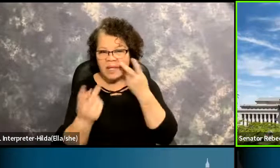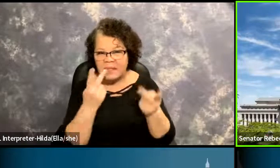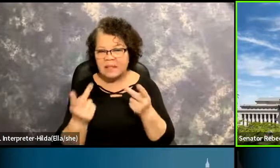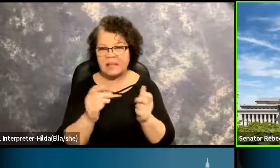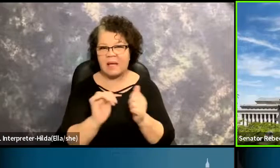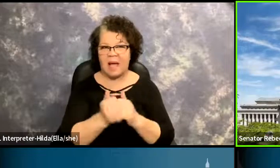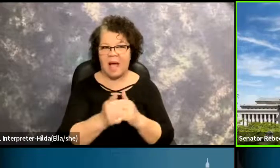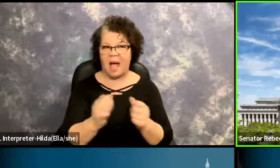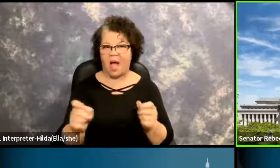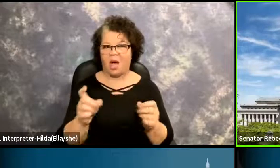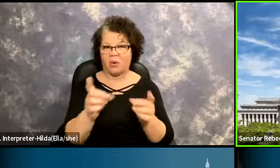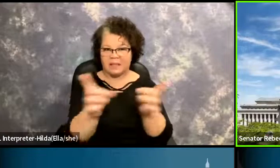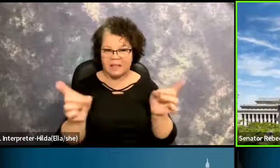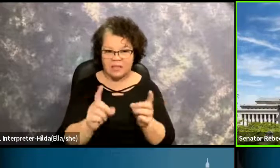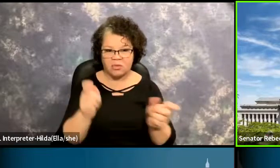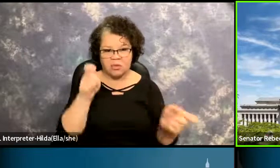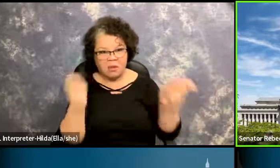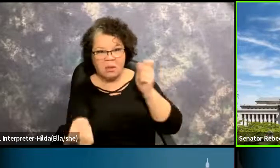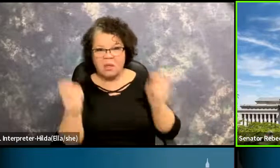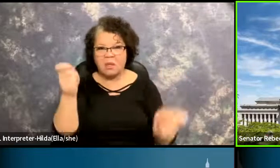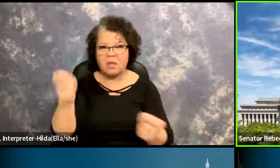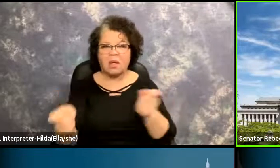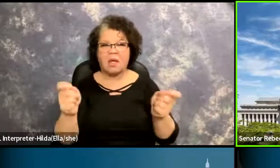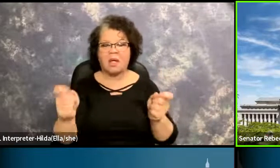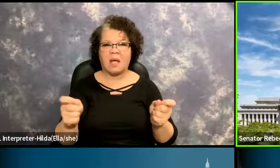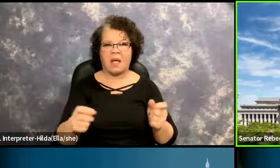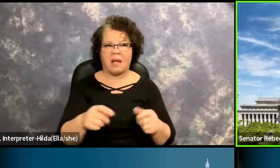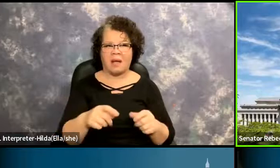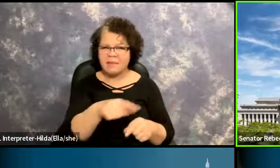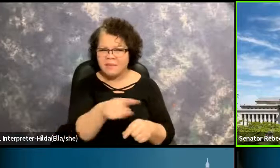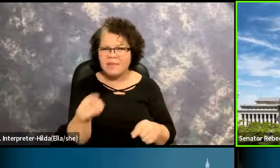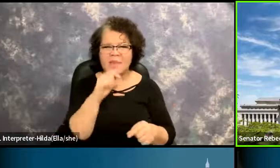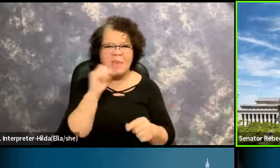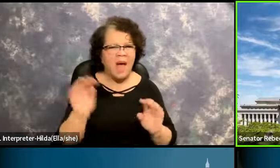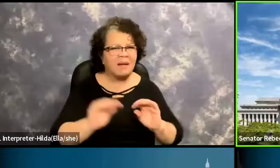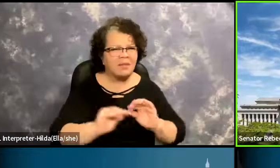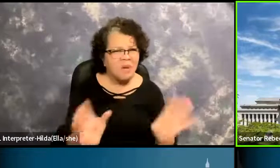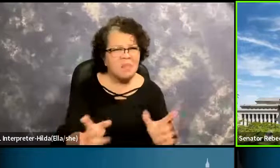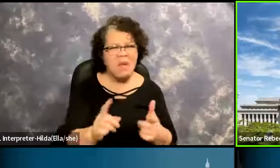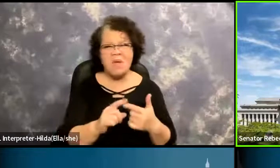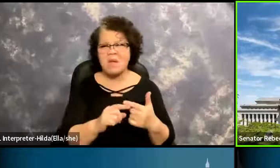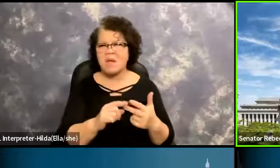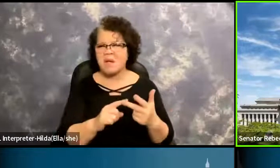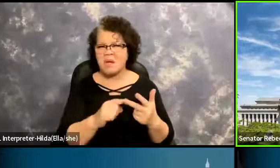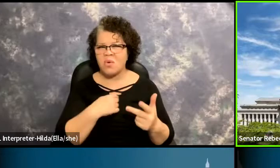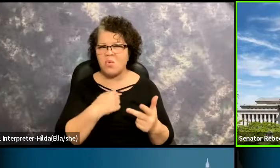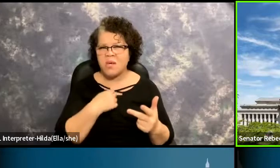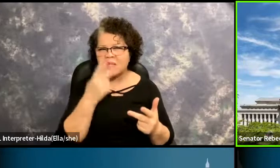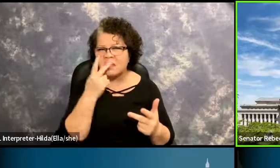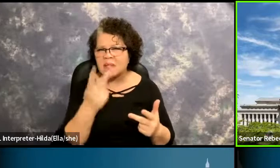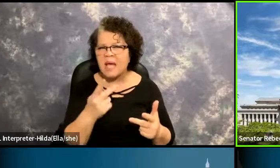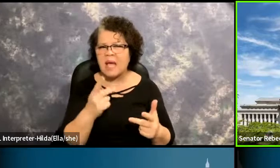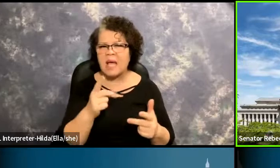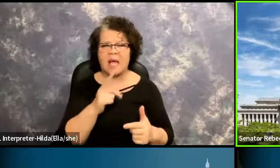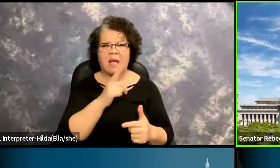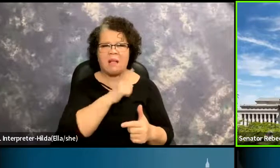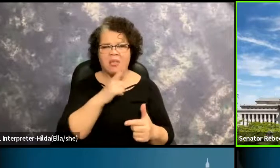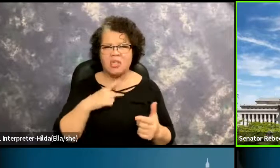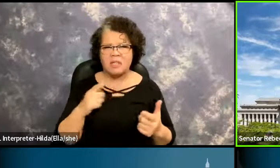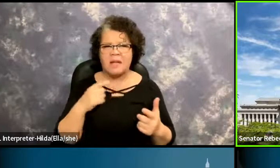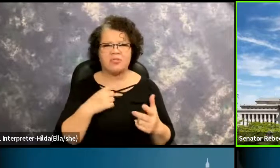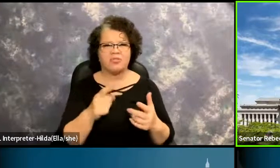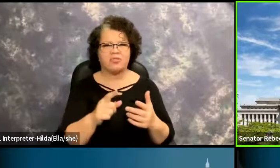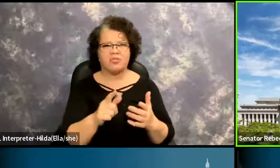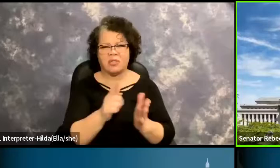redistricting not be as transparent as it can be, as we're seeing legislation getting to the federal